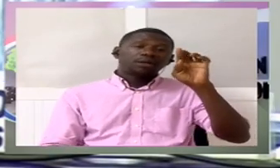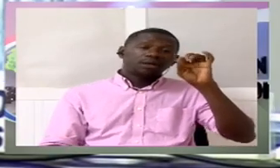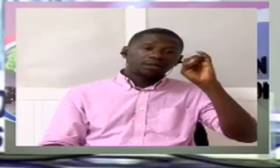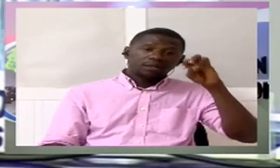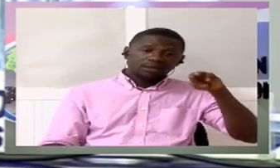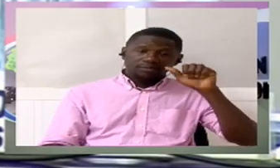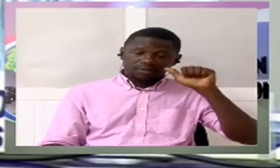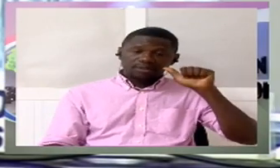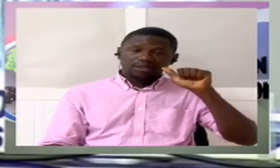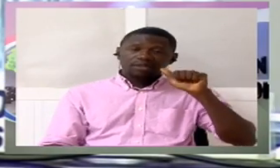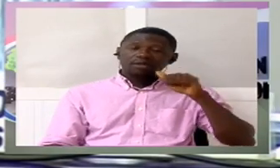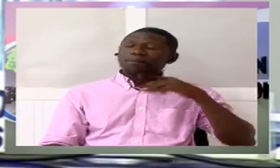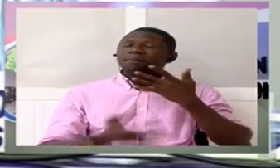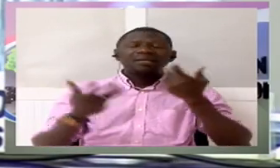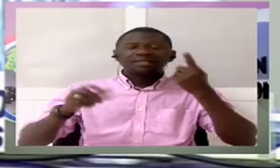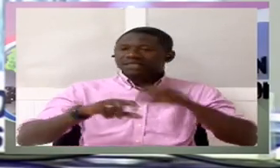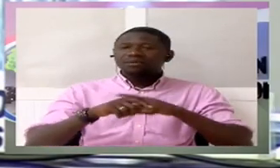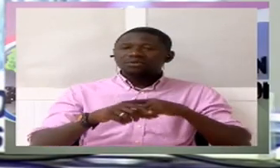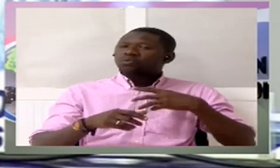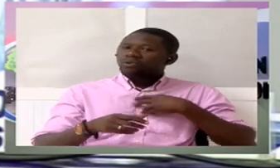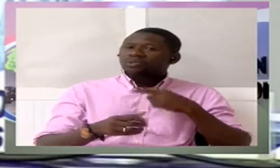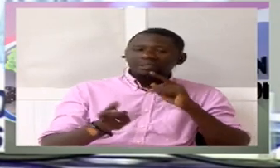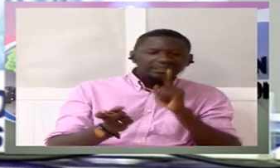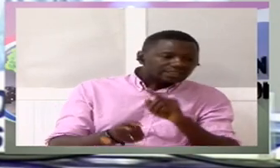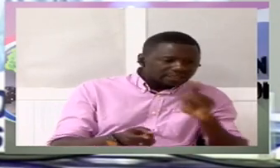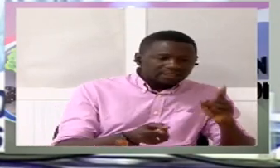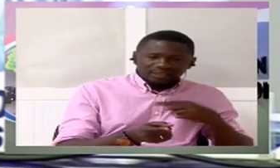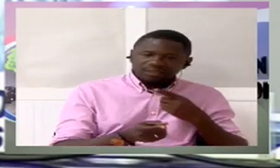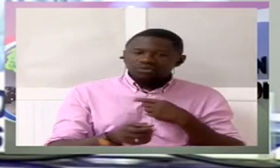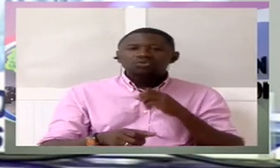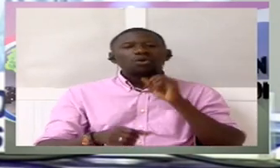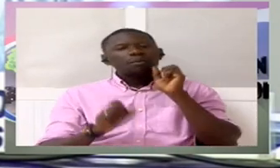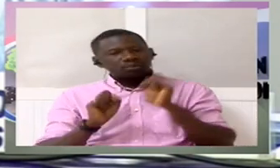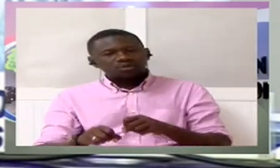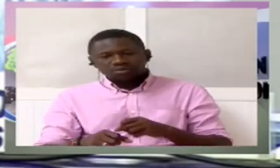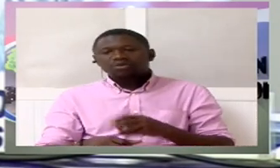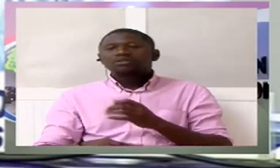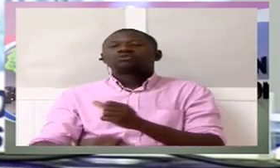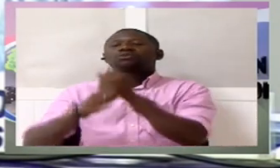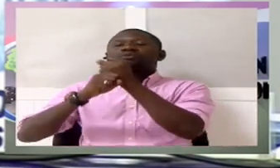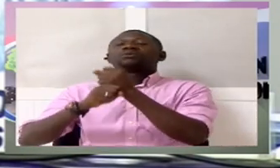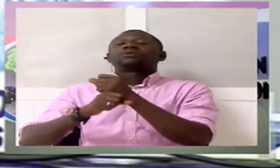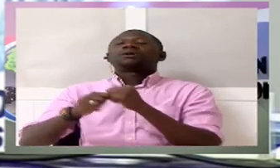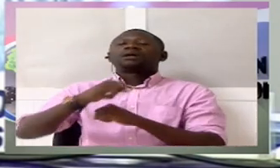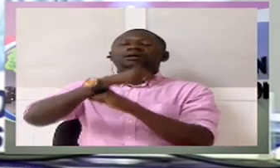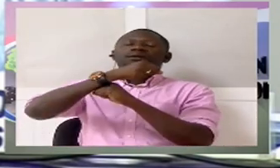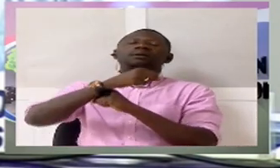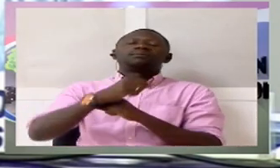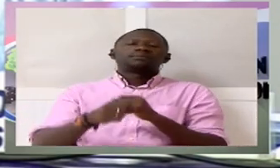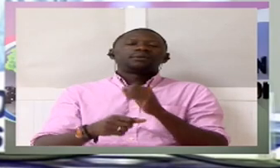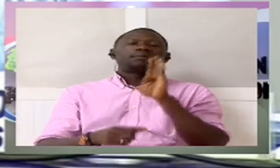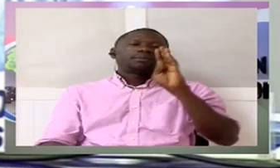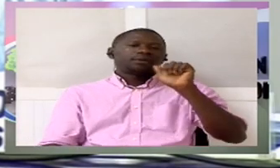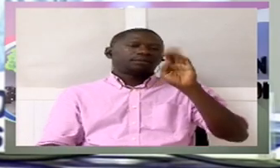upkeep of Baba Job within the prisons. Amunda ekanyino fonyanko. David ka Ibrahim kumandile purunyin kamala